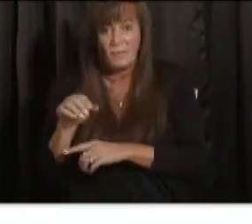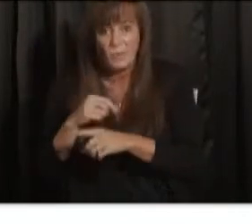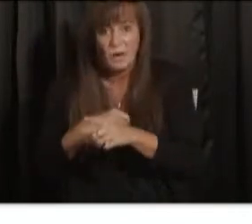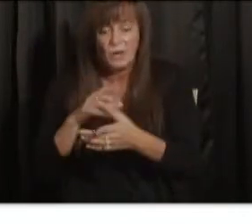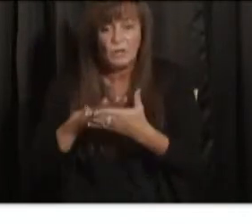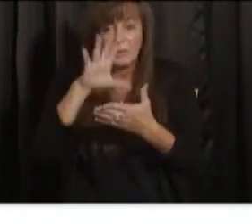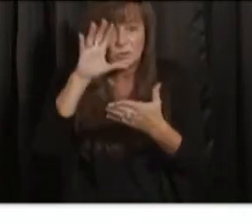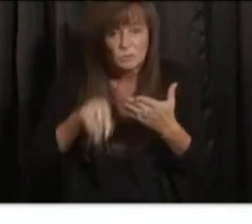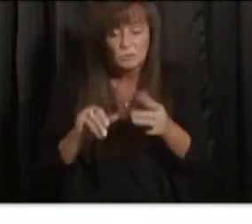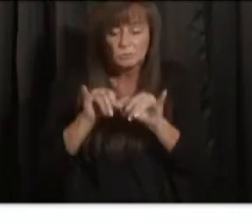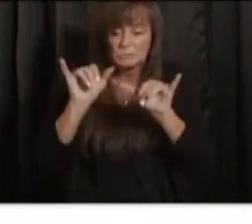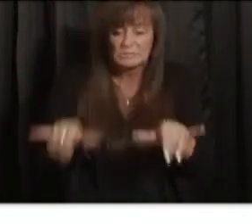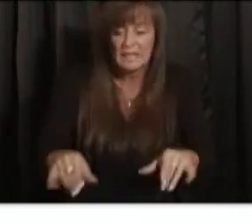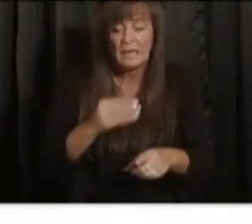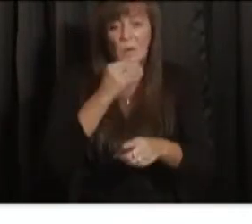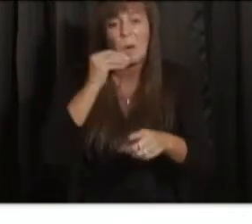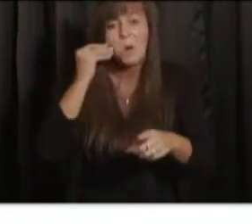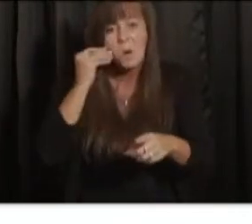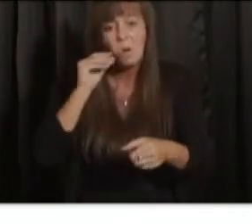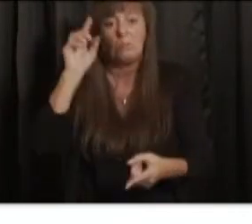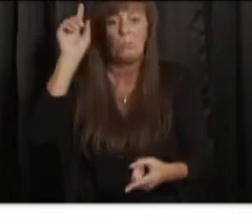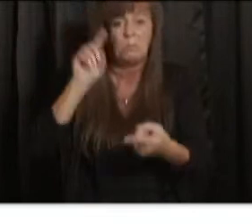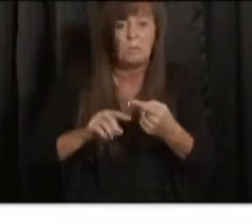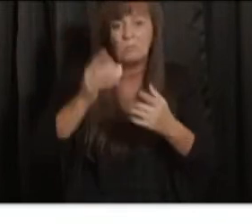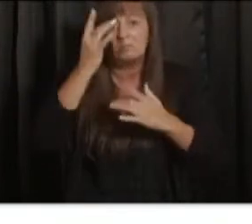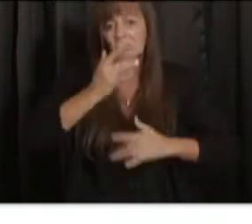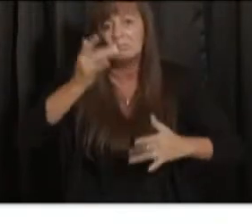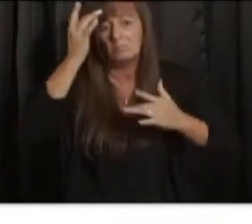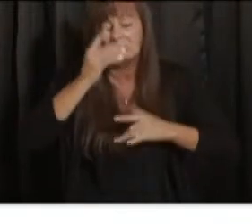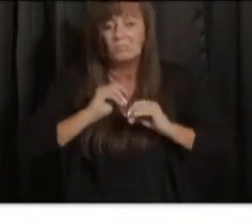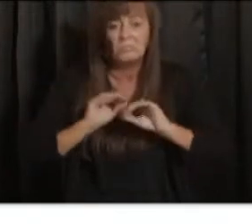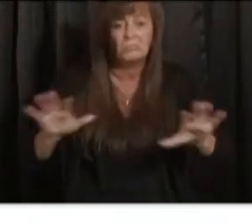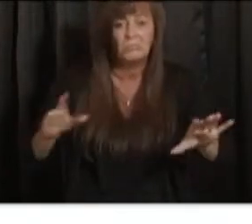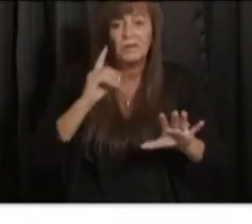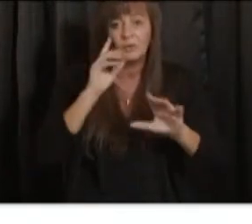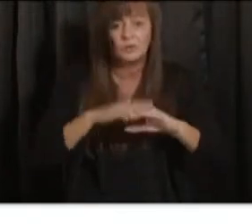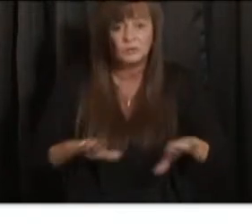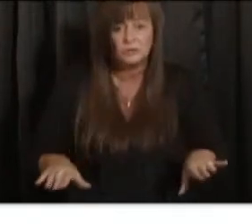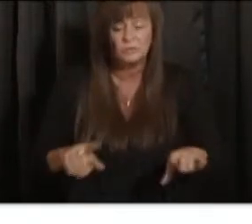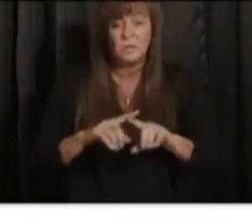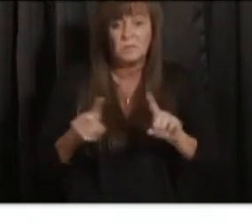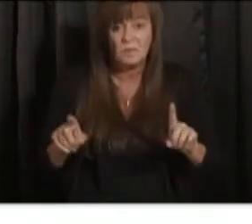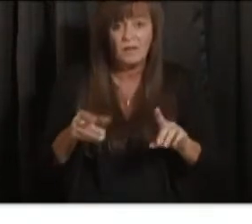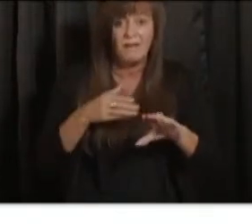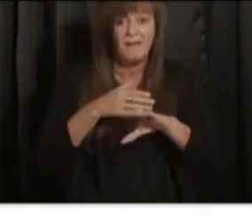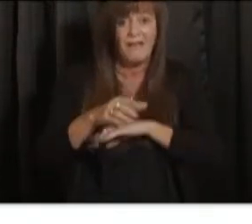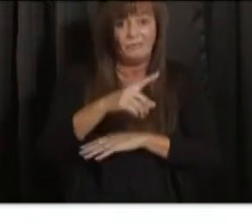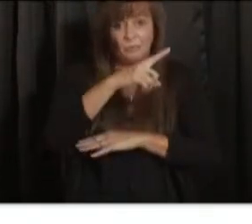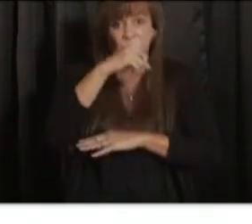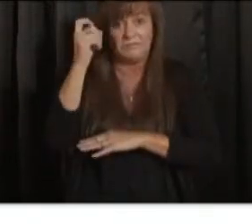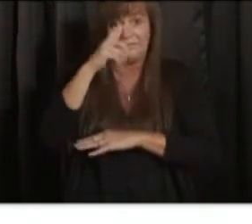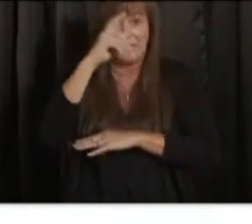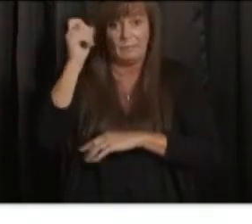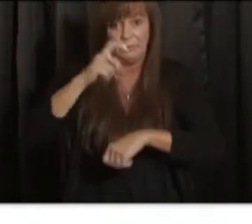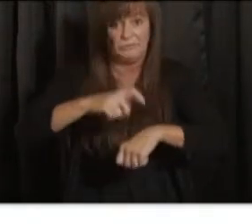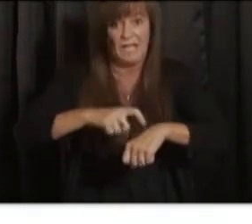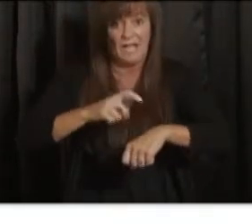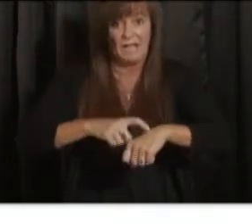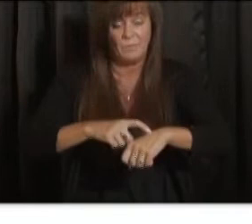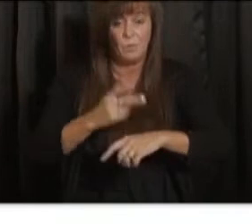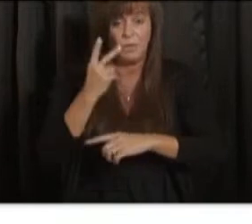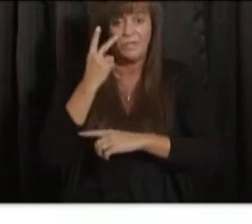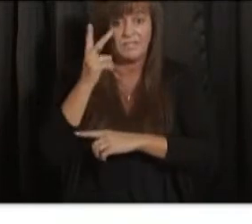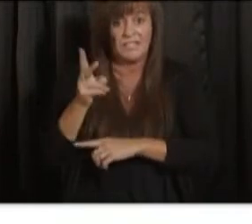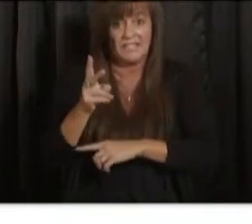students were home, there was less disease for children, but after the summer months we find that the cases